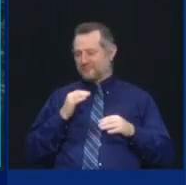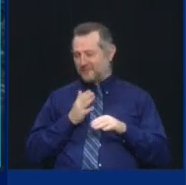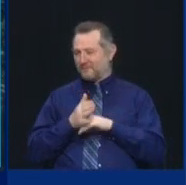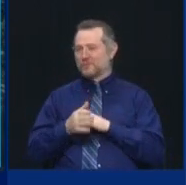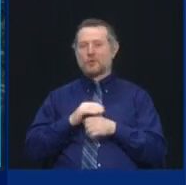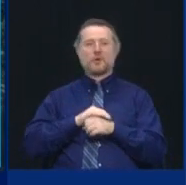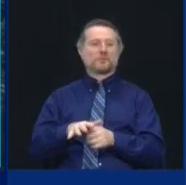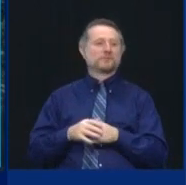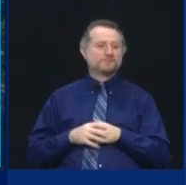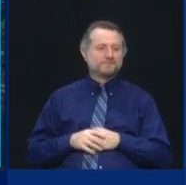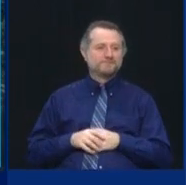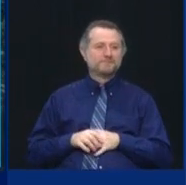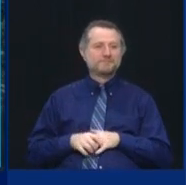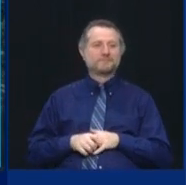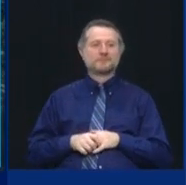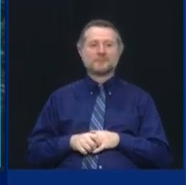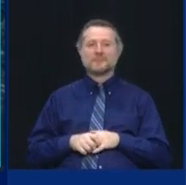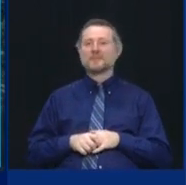is about